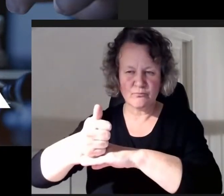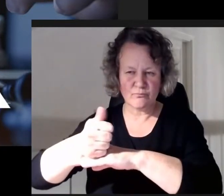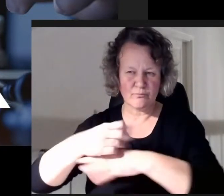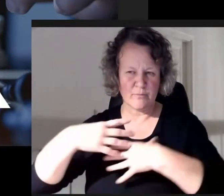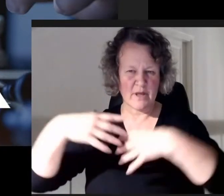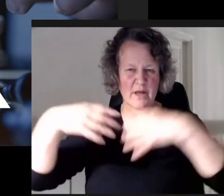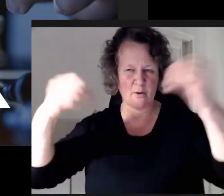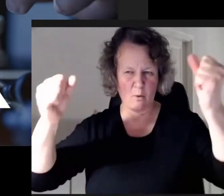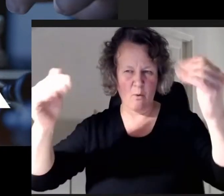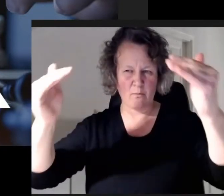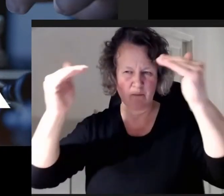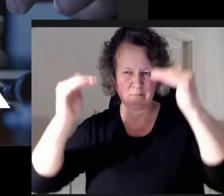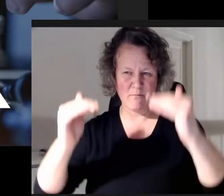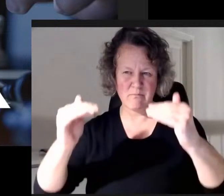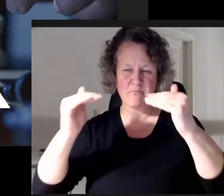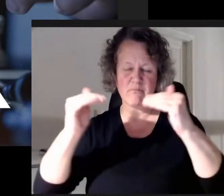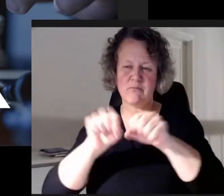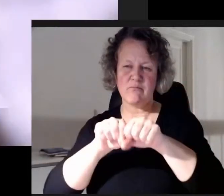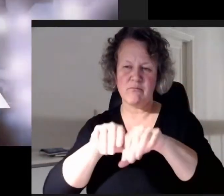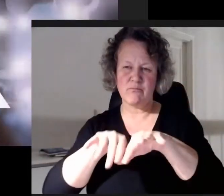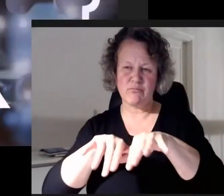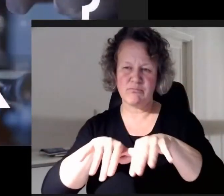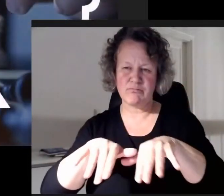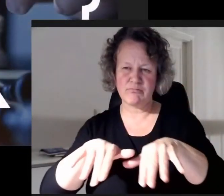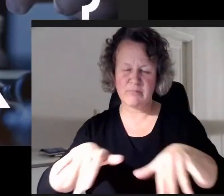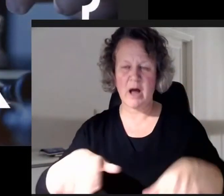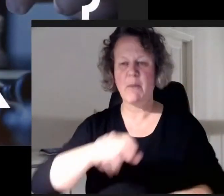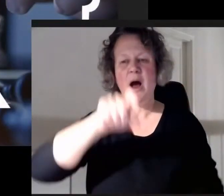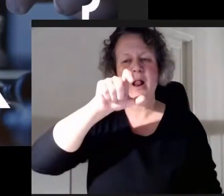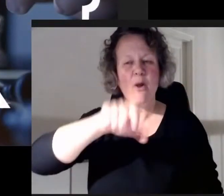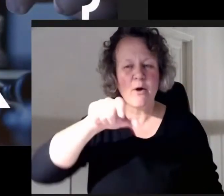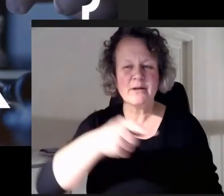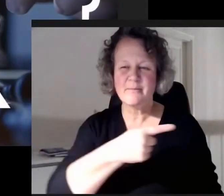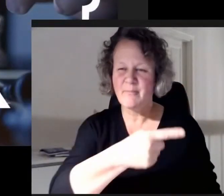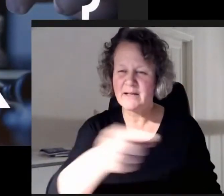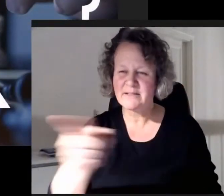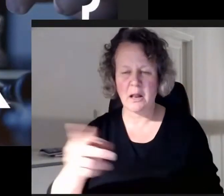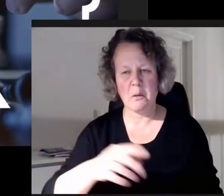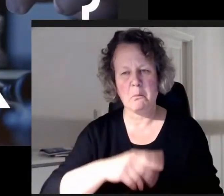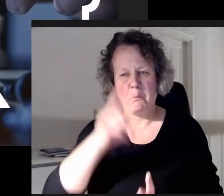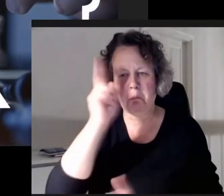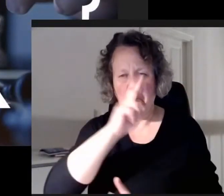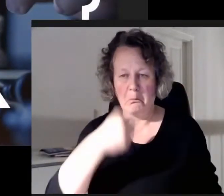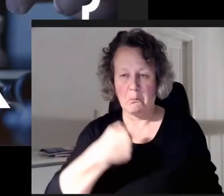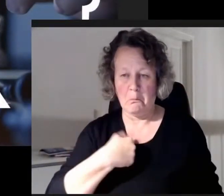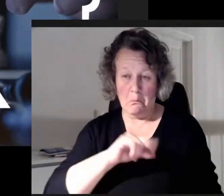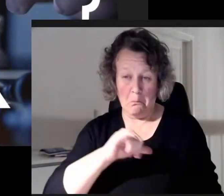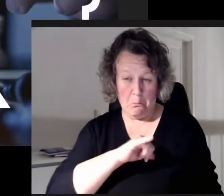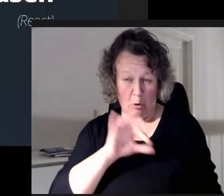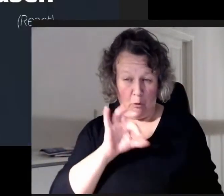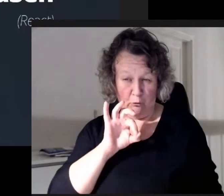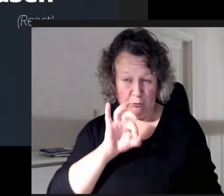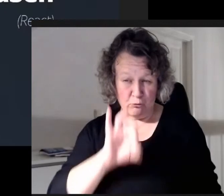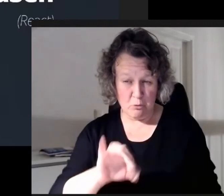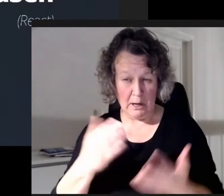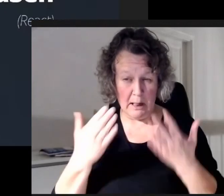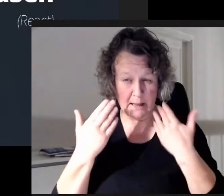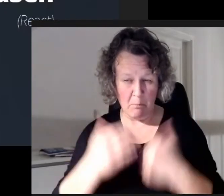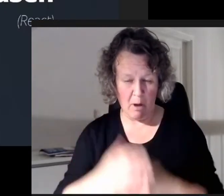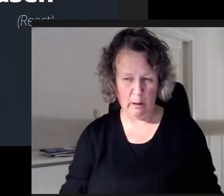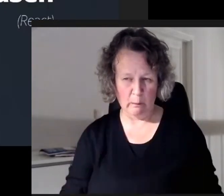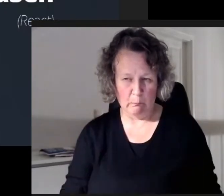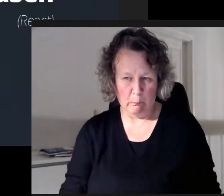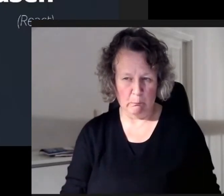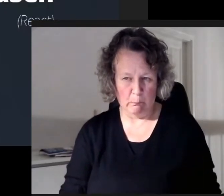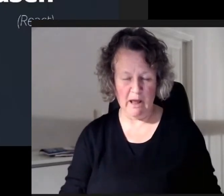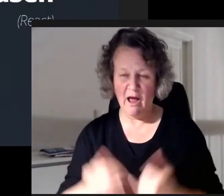triangle here, but the problem here is that the people don't know at this stage that they are interested in the environment and